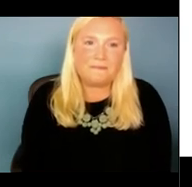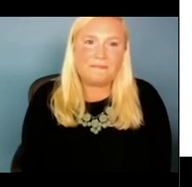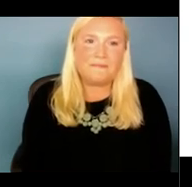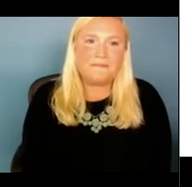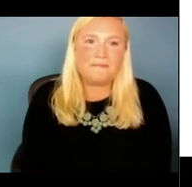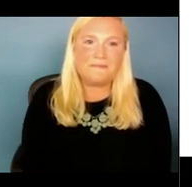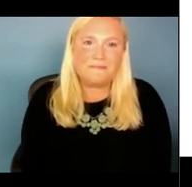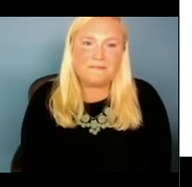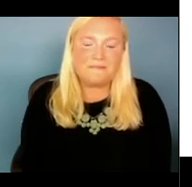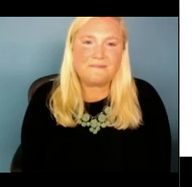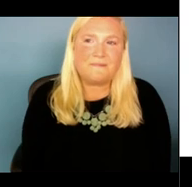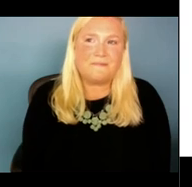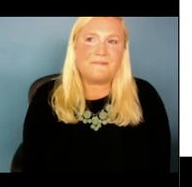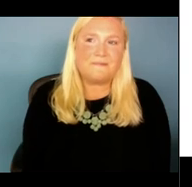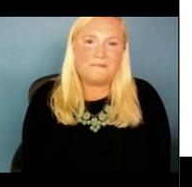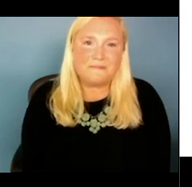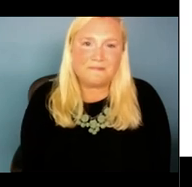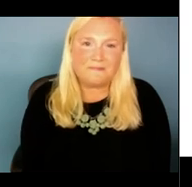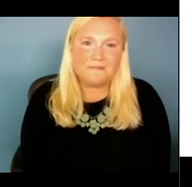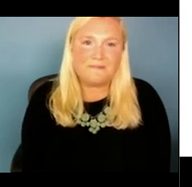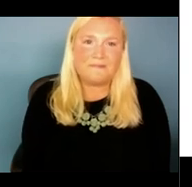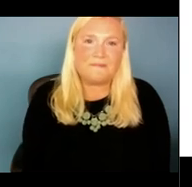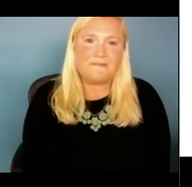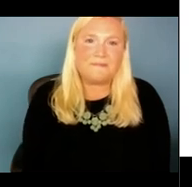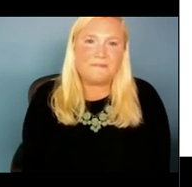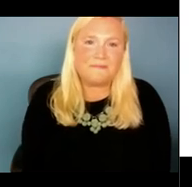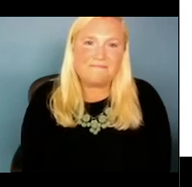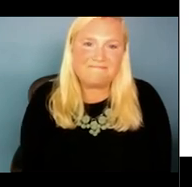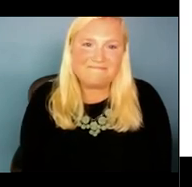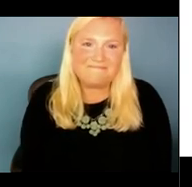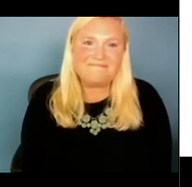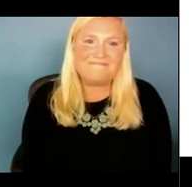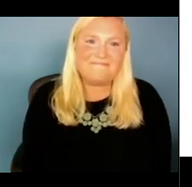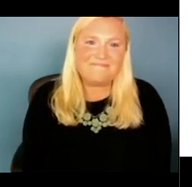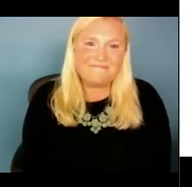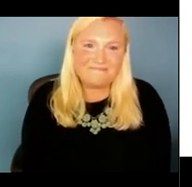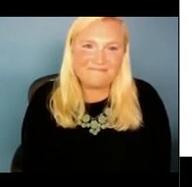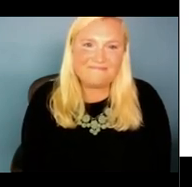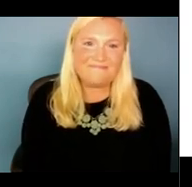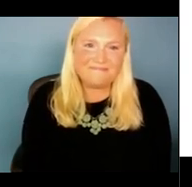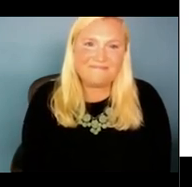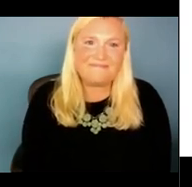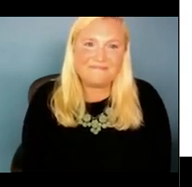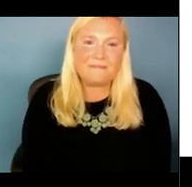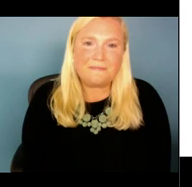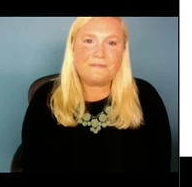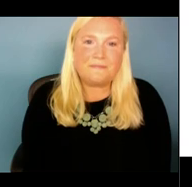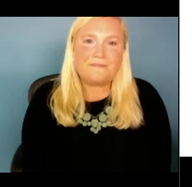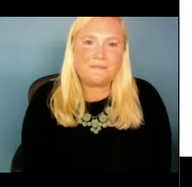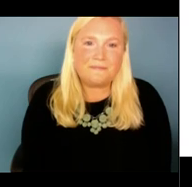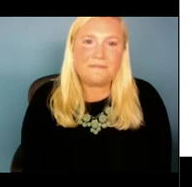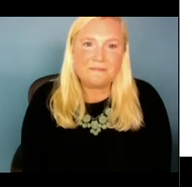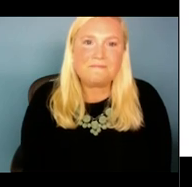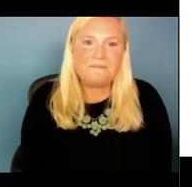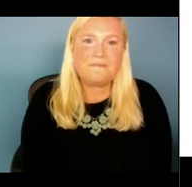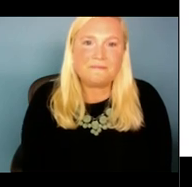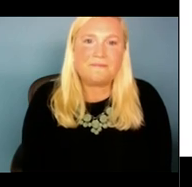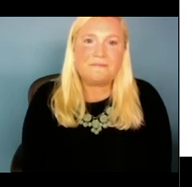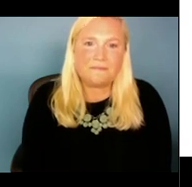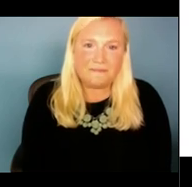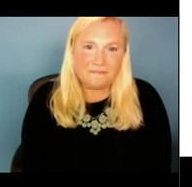whole issue of awareness that we have spent so much time and energy worrying about as a field, we can just let it go.